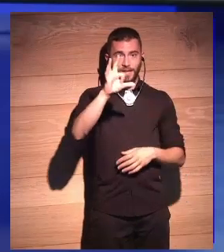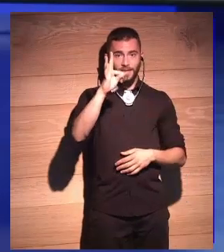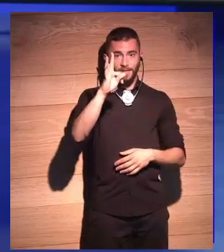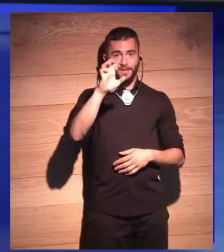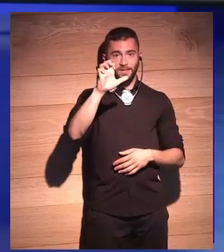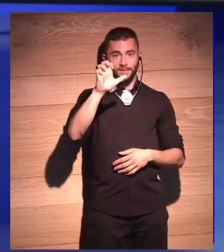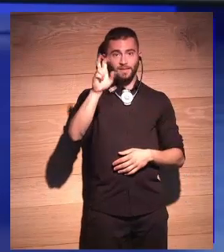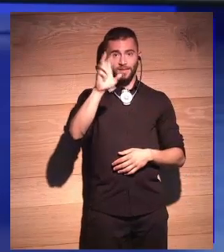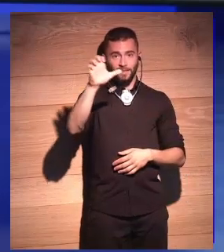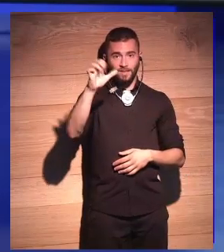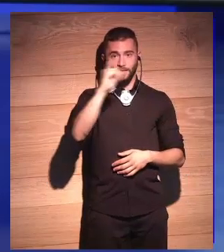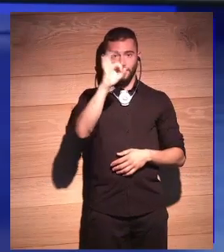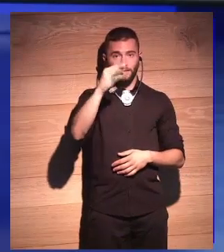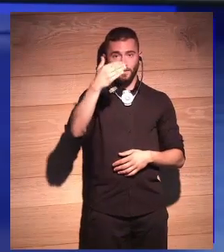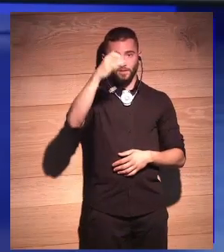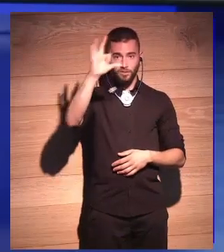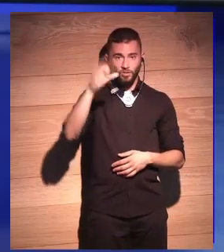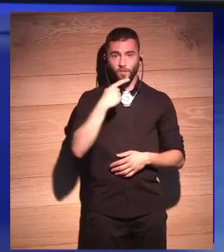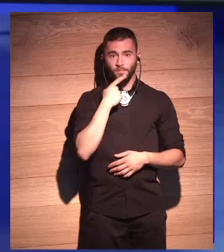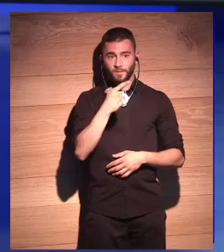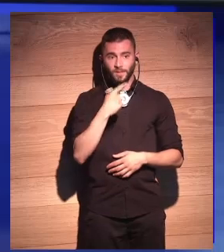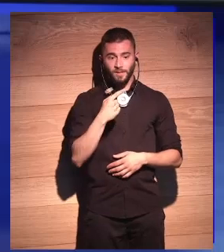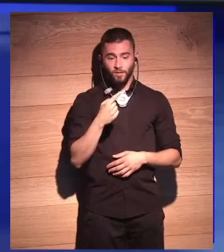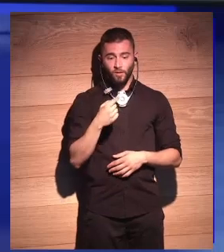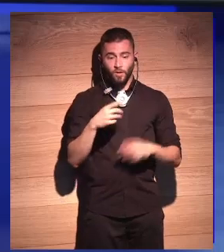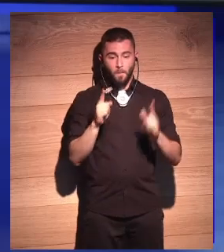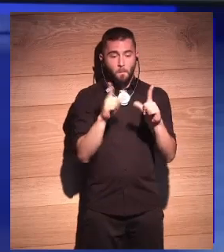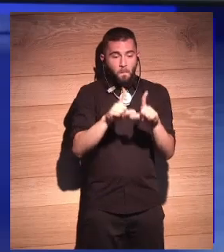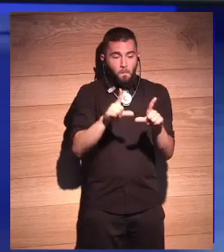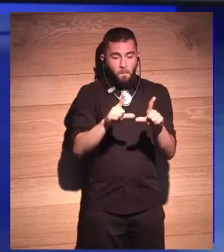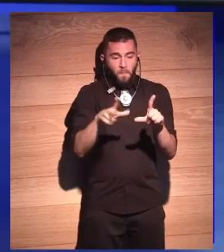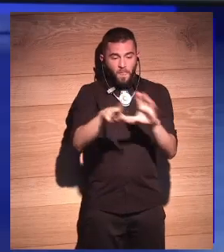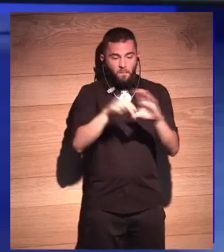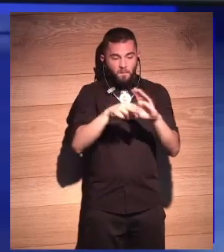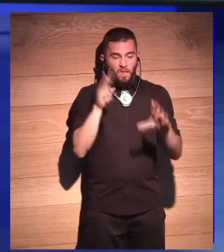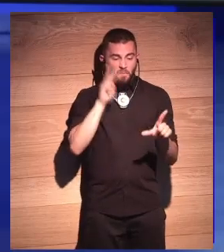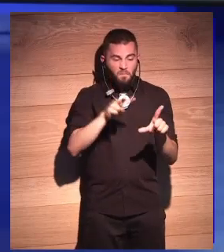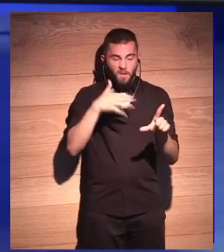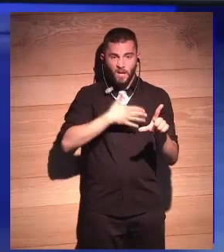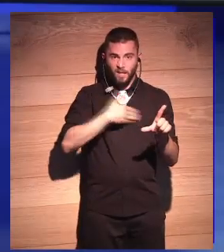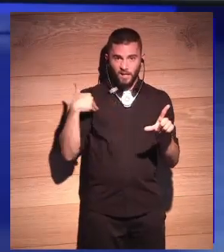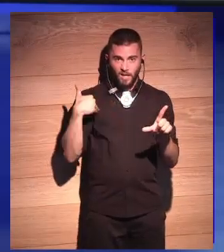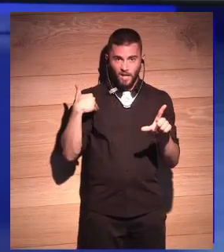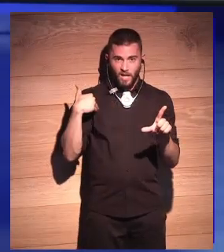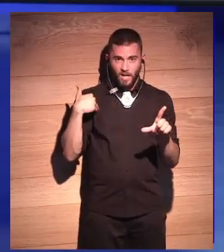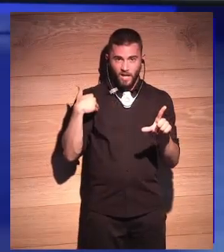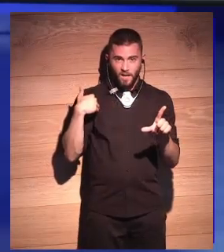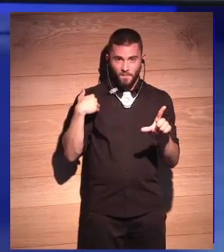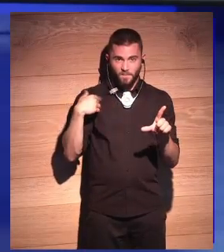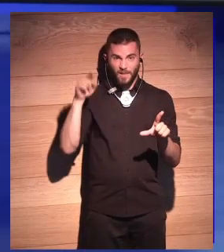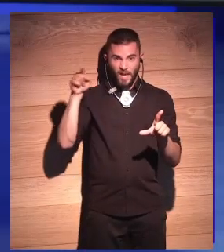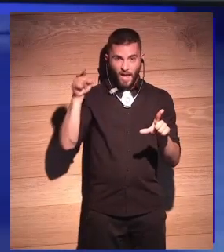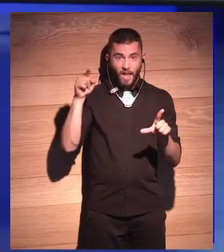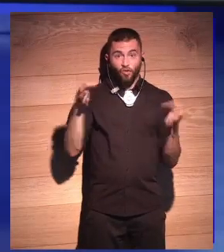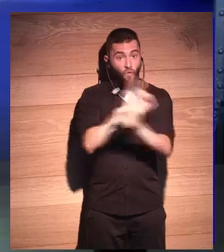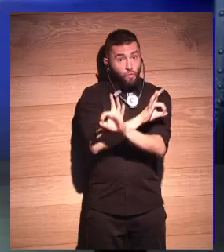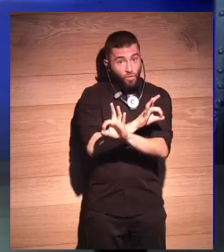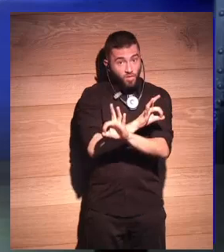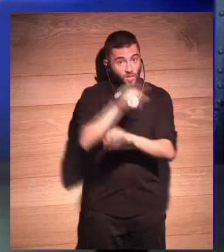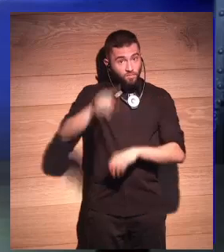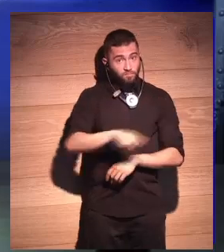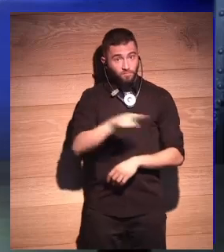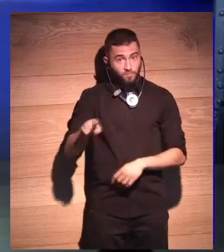on a small screen. How wrong he was. And then people like Leap Motion are